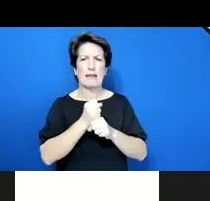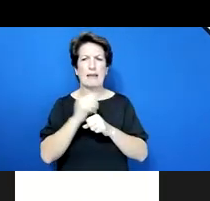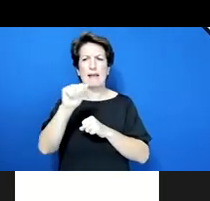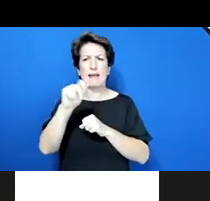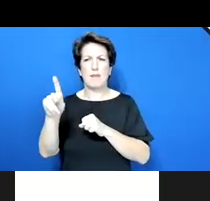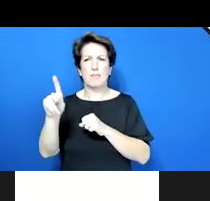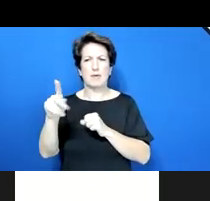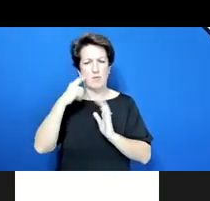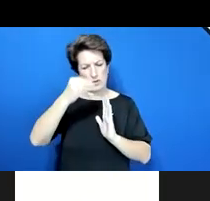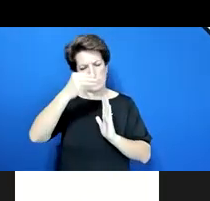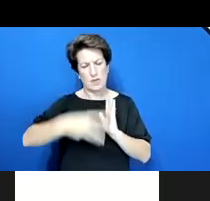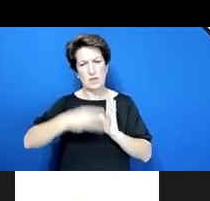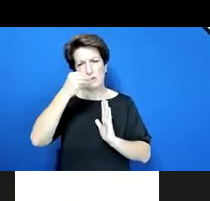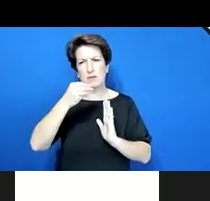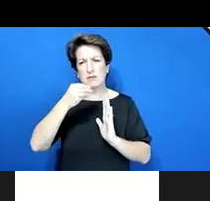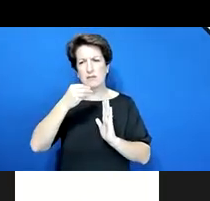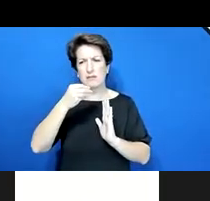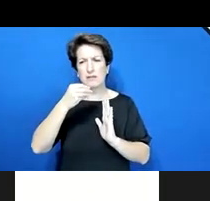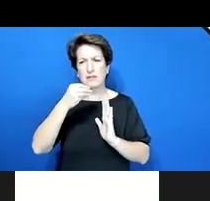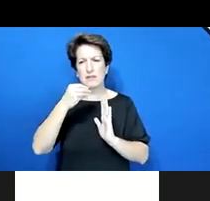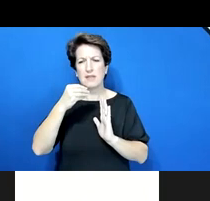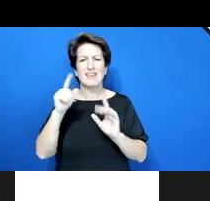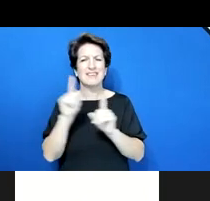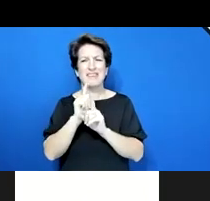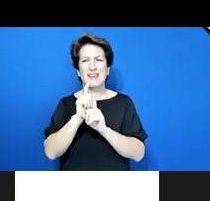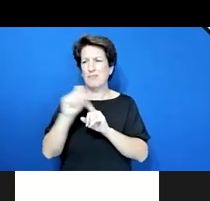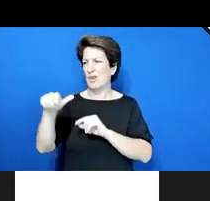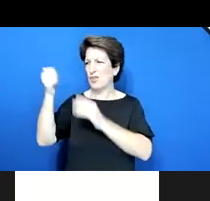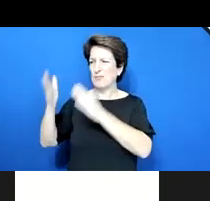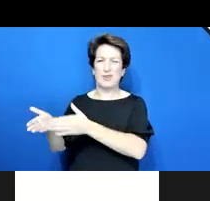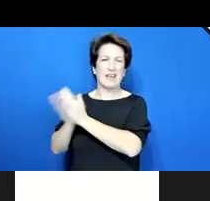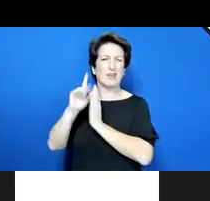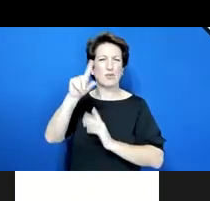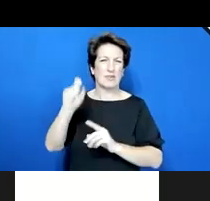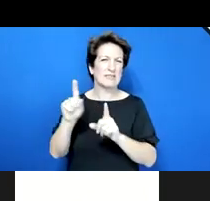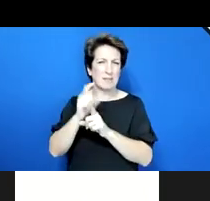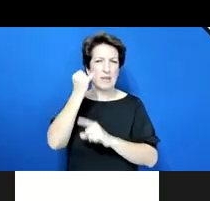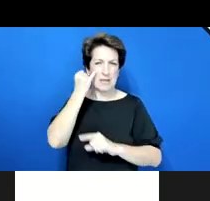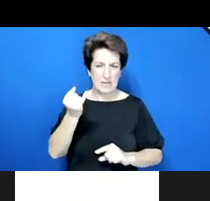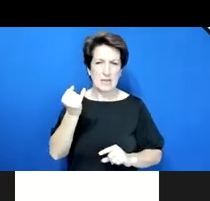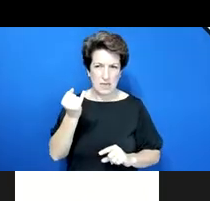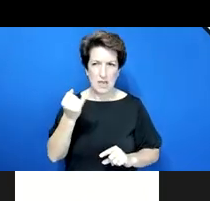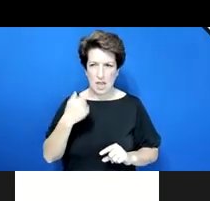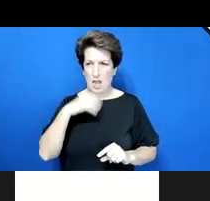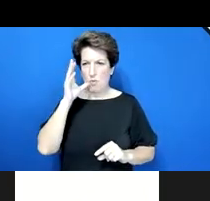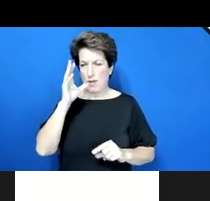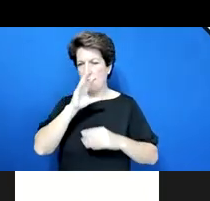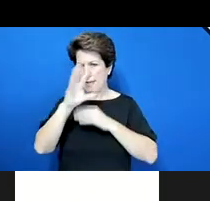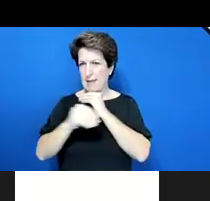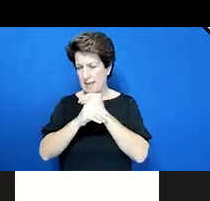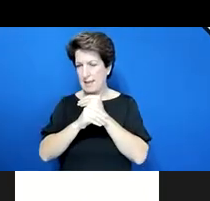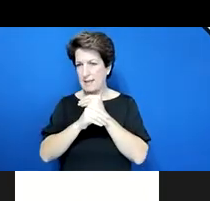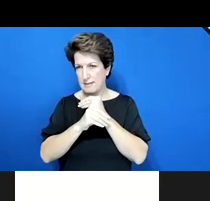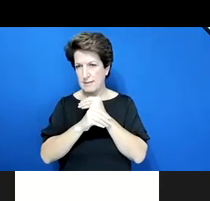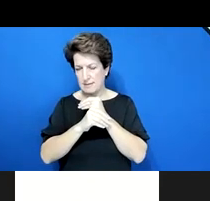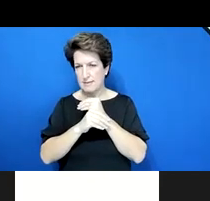to the question that Imam Ali asked earlier. And so I will add that. I think then the two parts of that question is